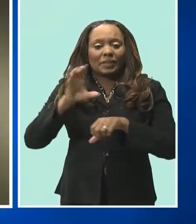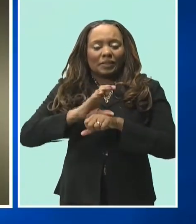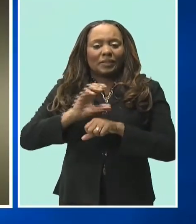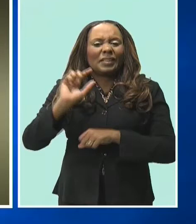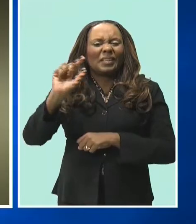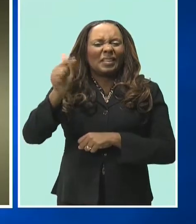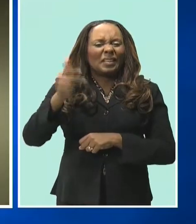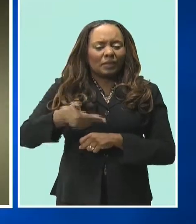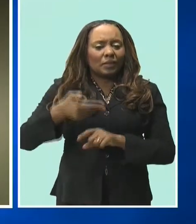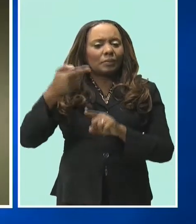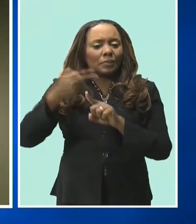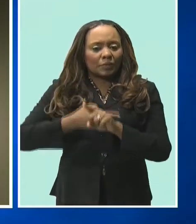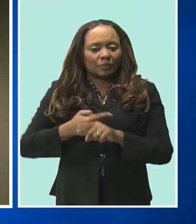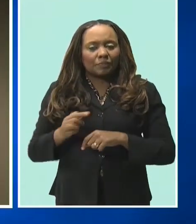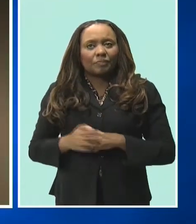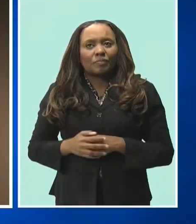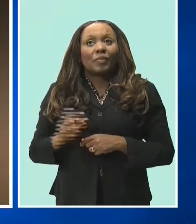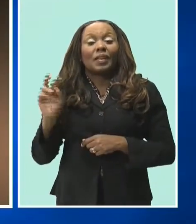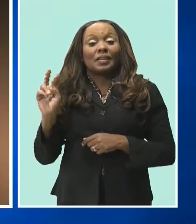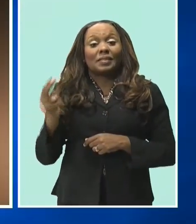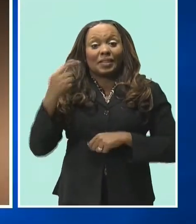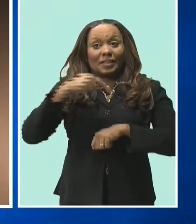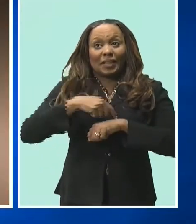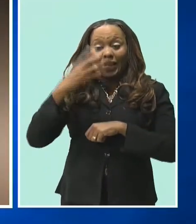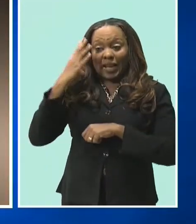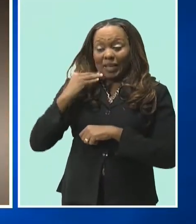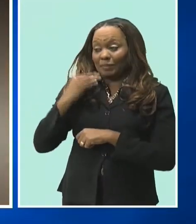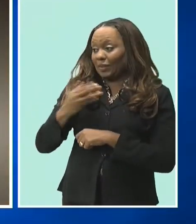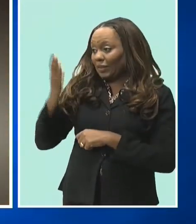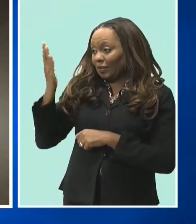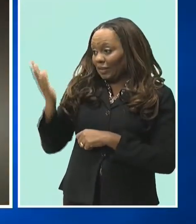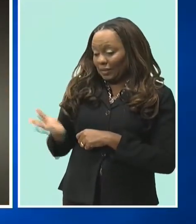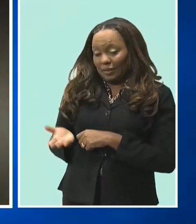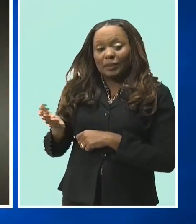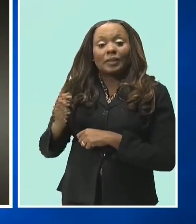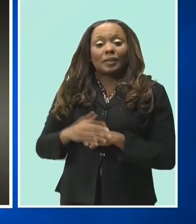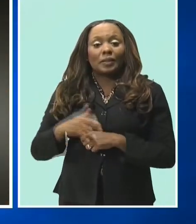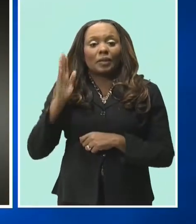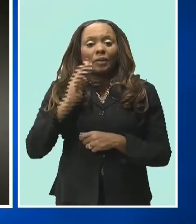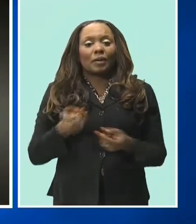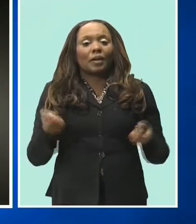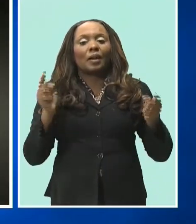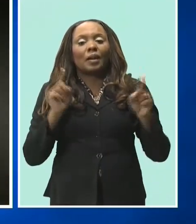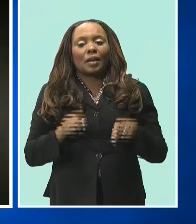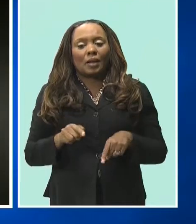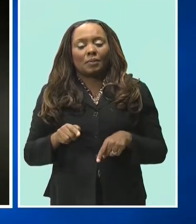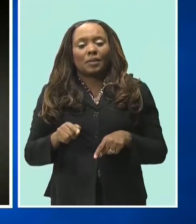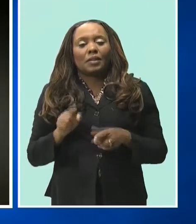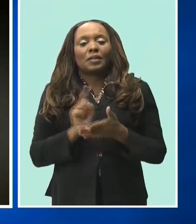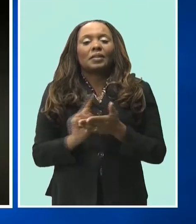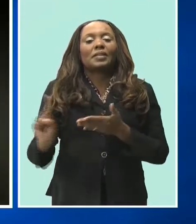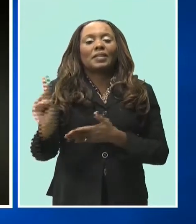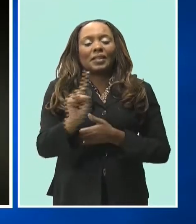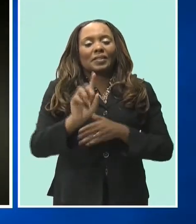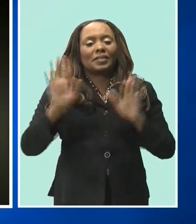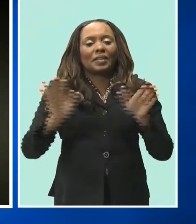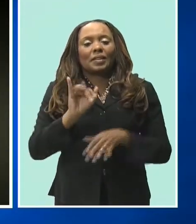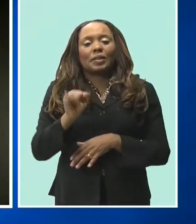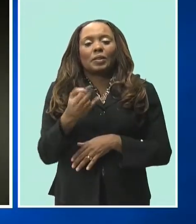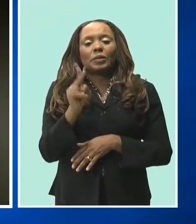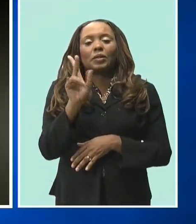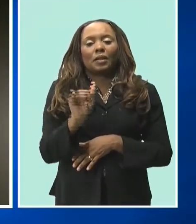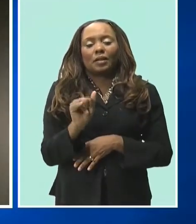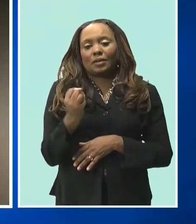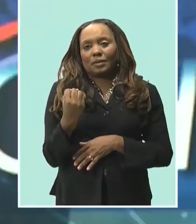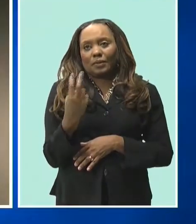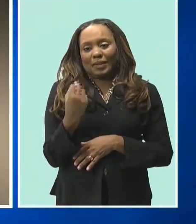month, and the second drive-in church experience, dubbed the sequel, will happen again next Sunday on July 12th.